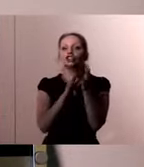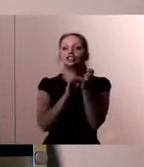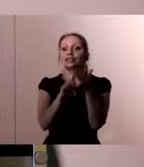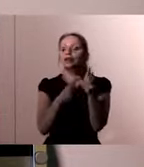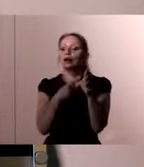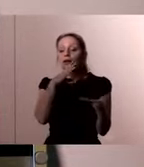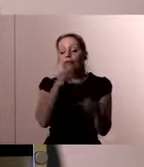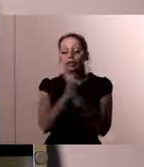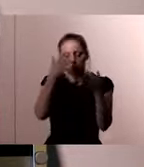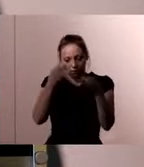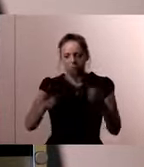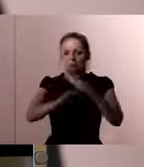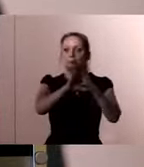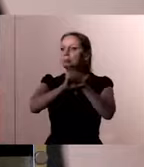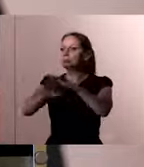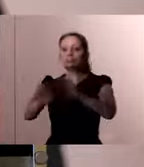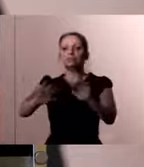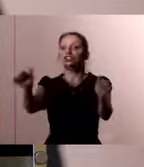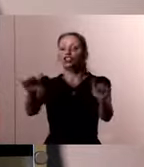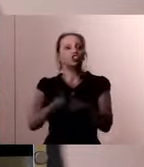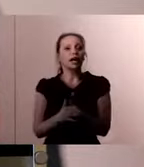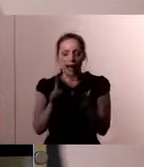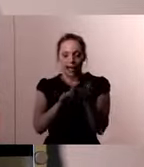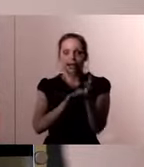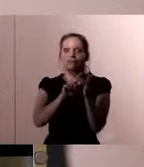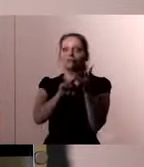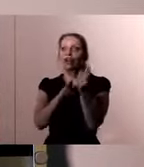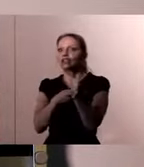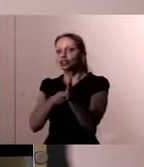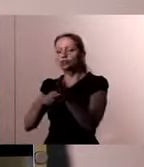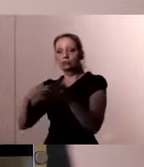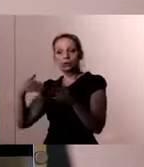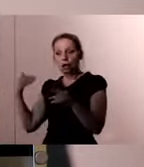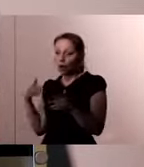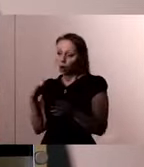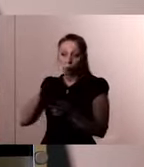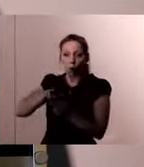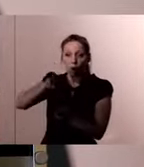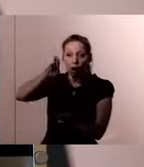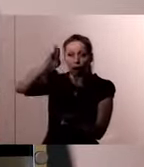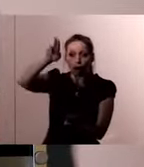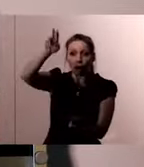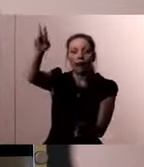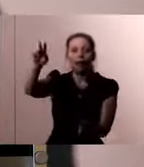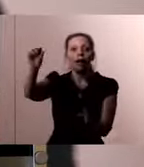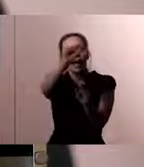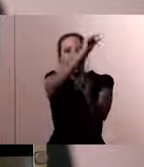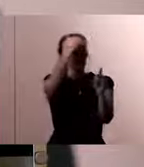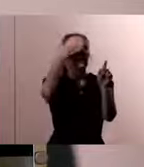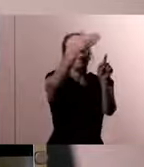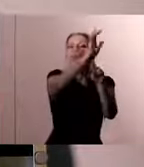advertising. Inflation in that country has been out of control for a very long time, and the goal of this